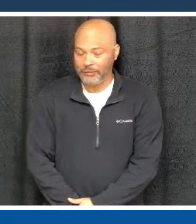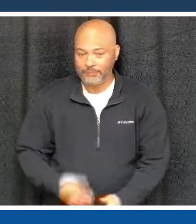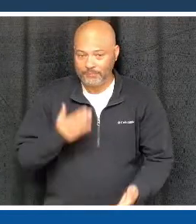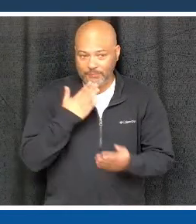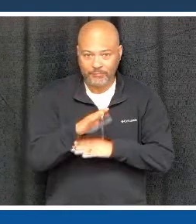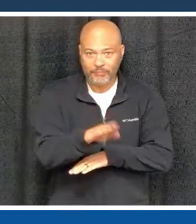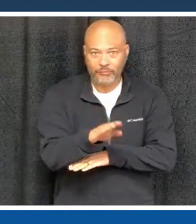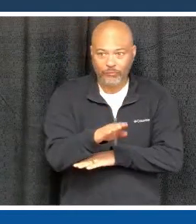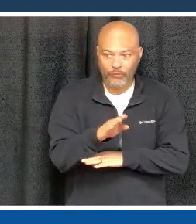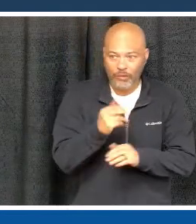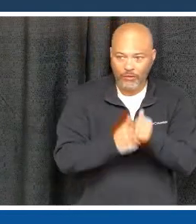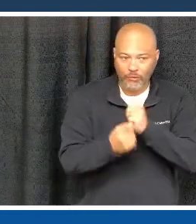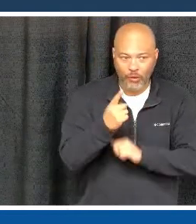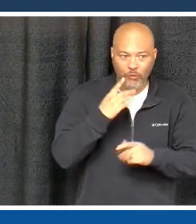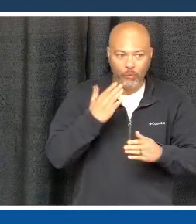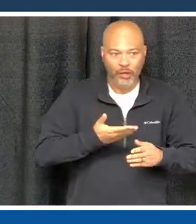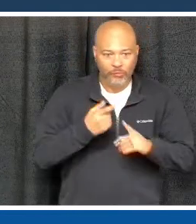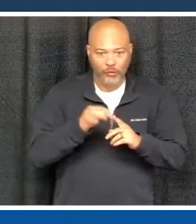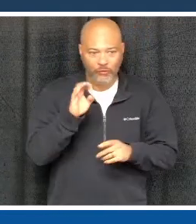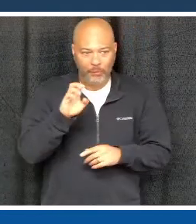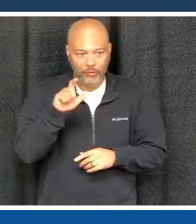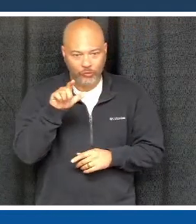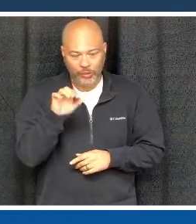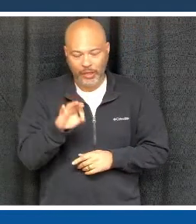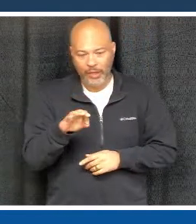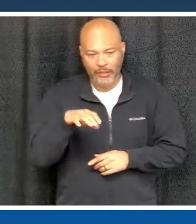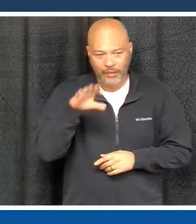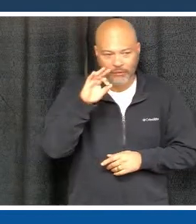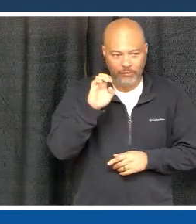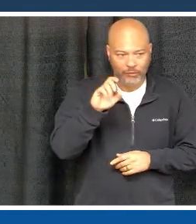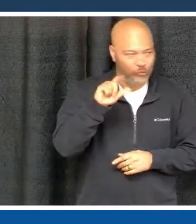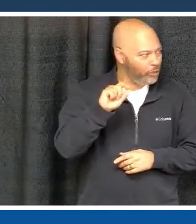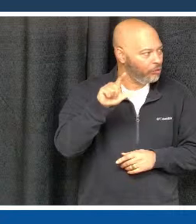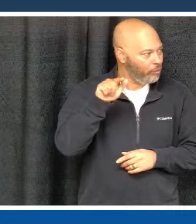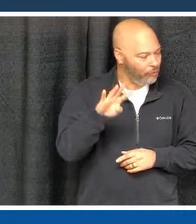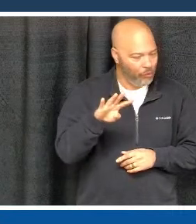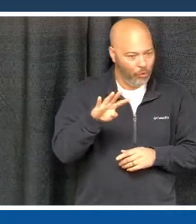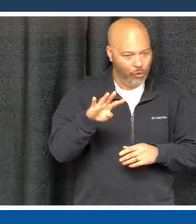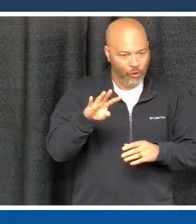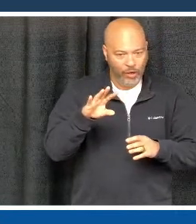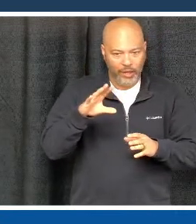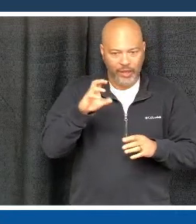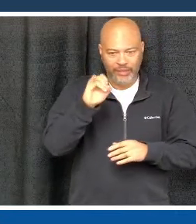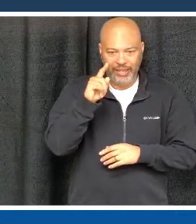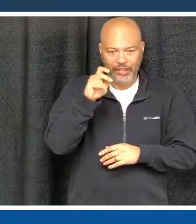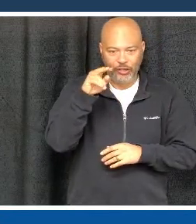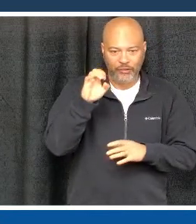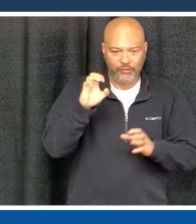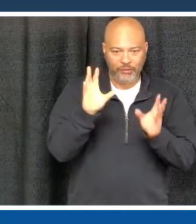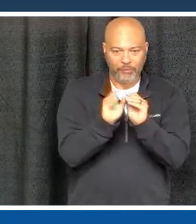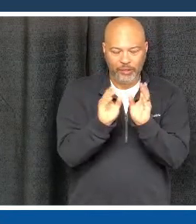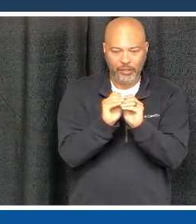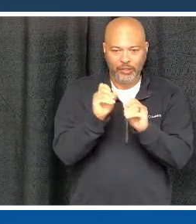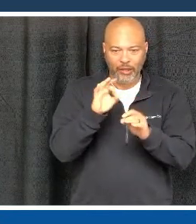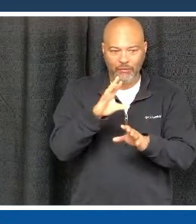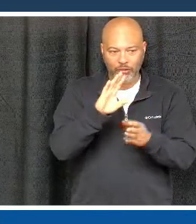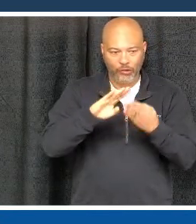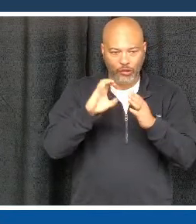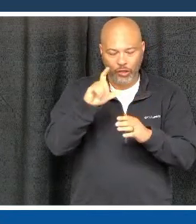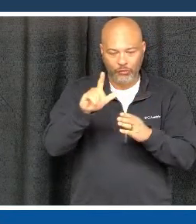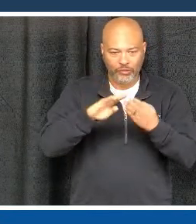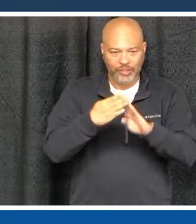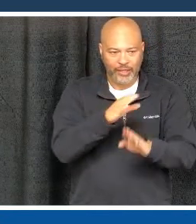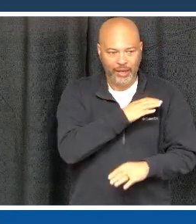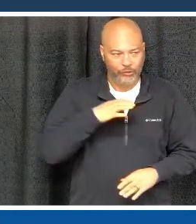Good afternoon, everyone, and welcome to the February 29th, 2024 executive session of the Clarksville City Council.